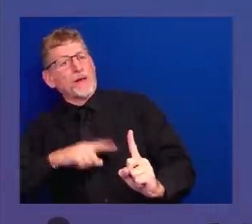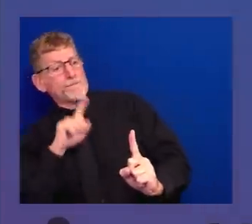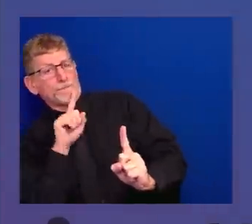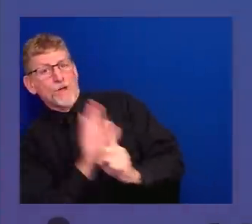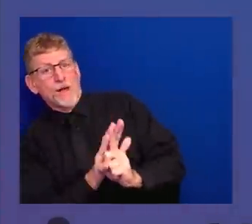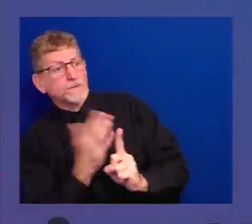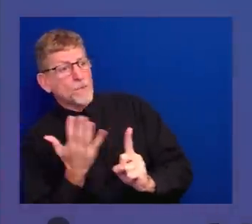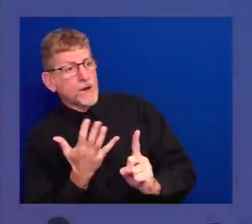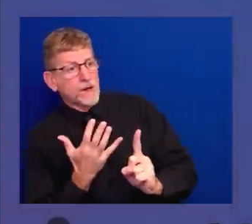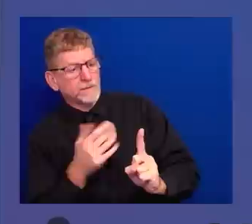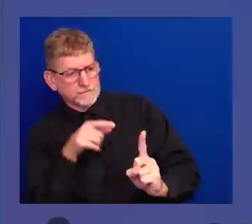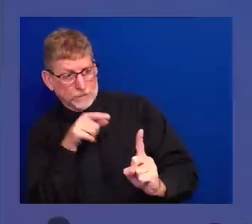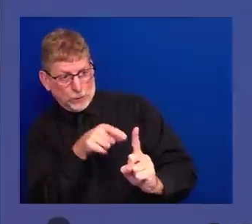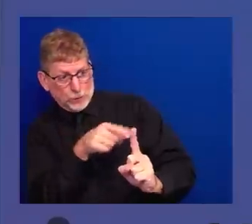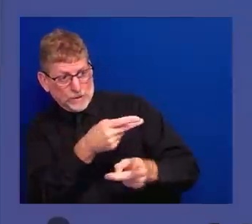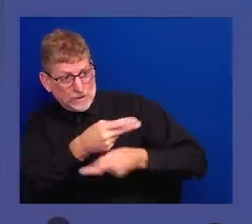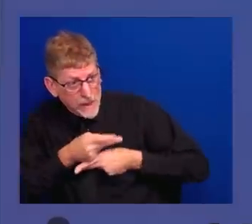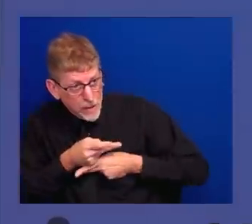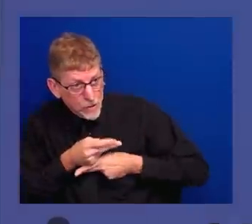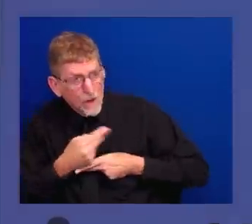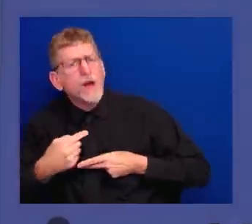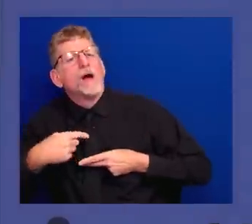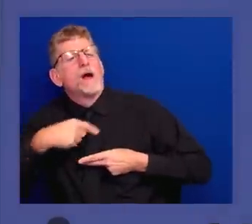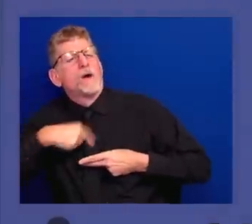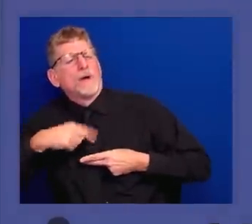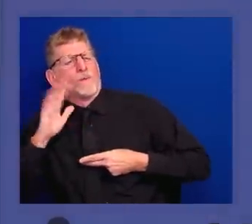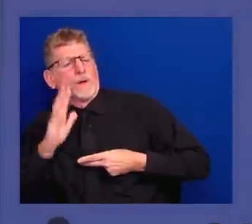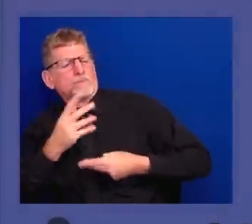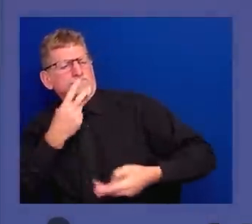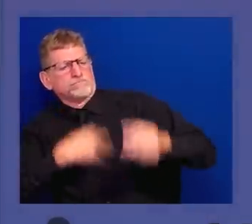If you fight for us, we'll fight for you.